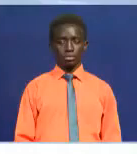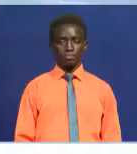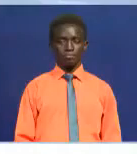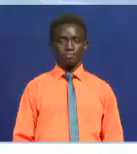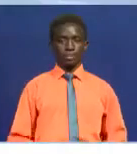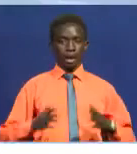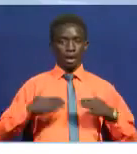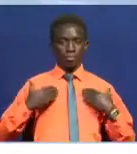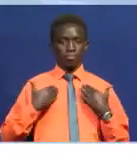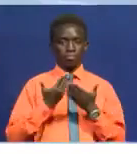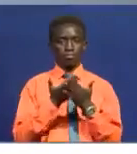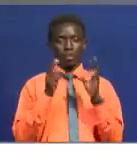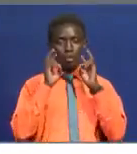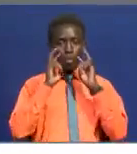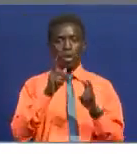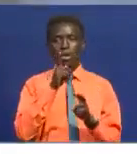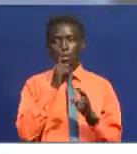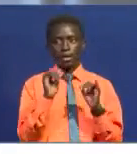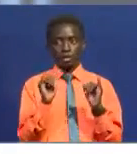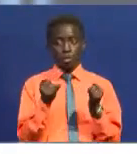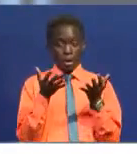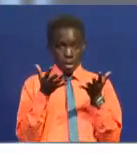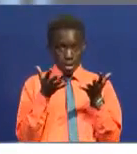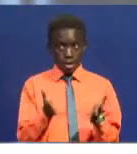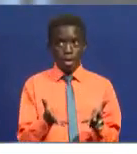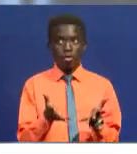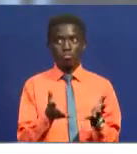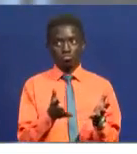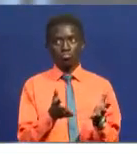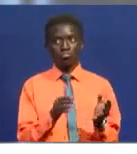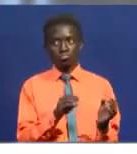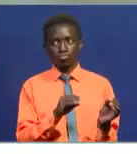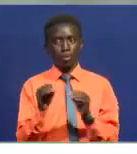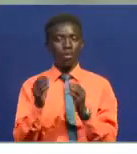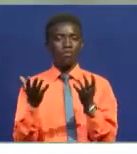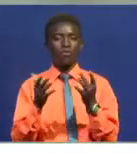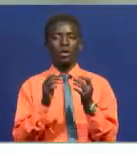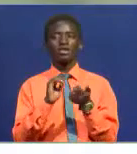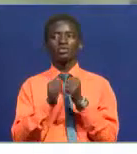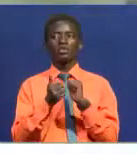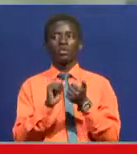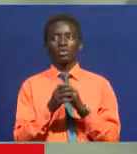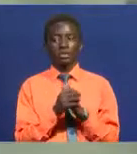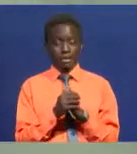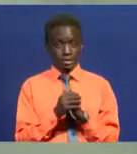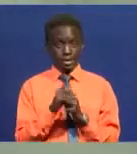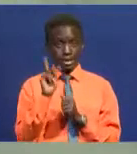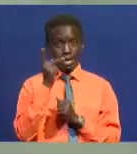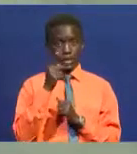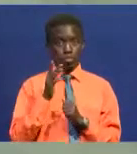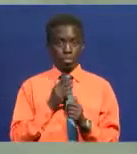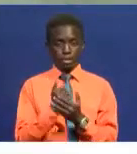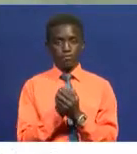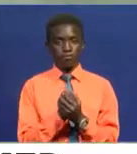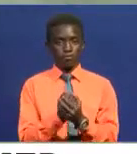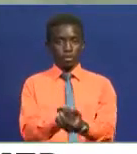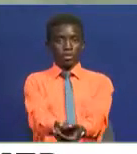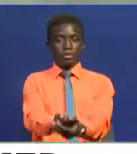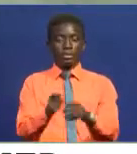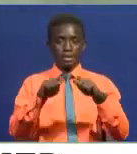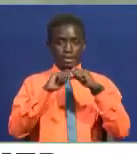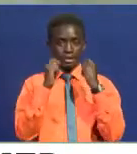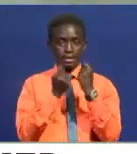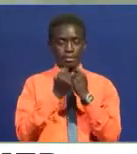Glad you're watching the Lunchtime News. Time to get to the fields and in the world of sports, the Kenya women's volleyball team. Head coach